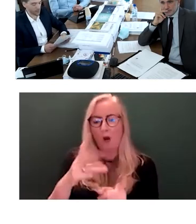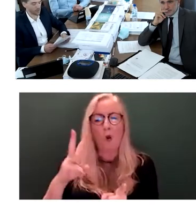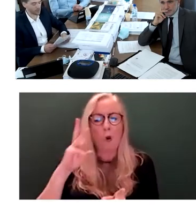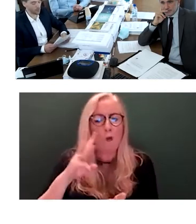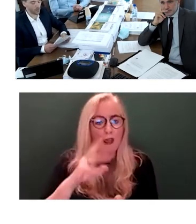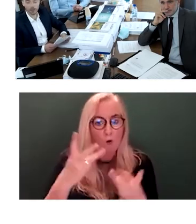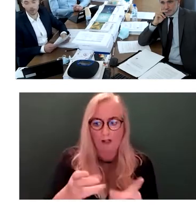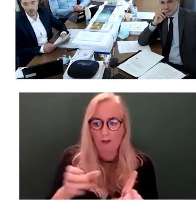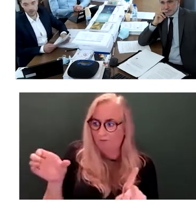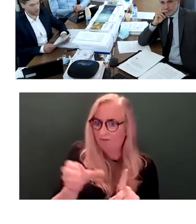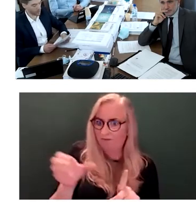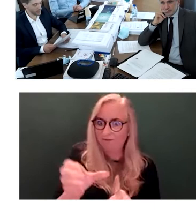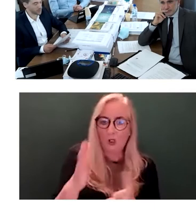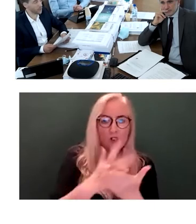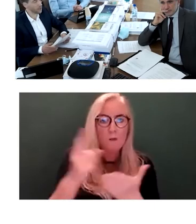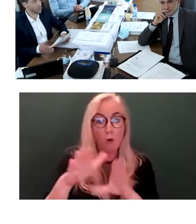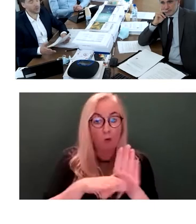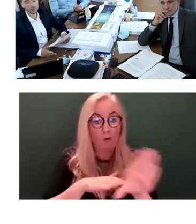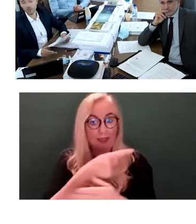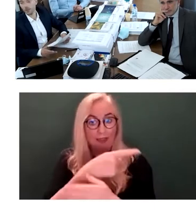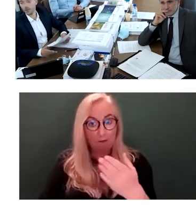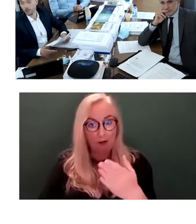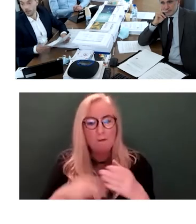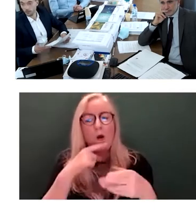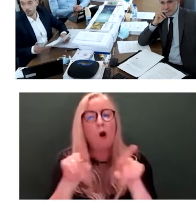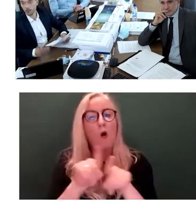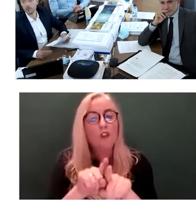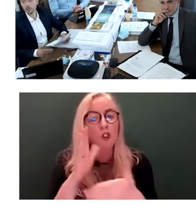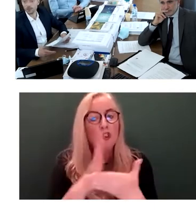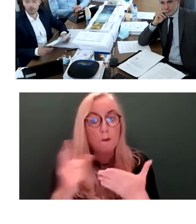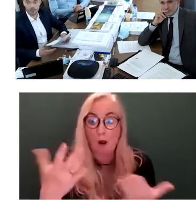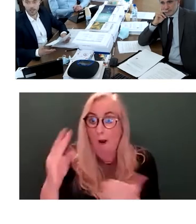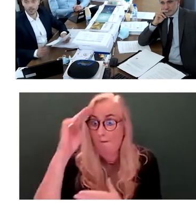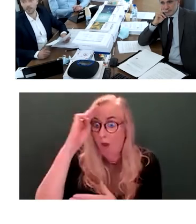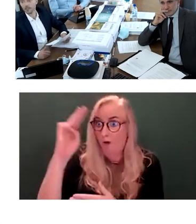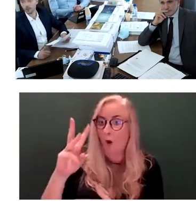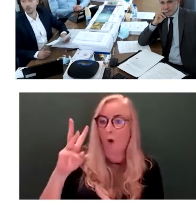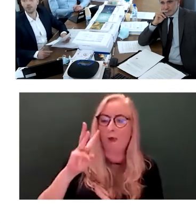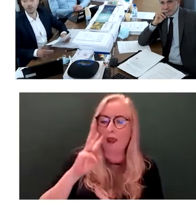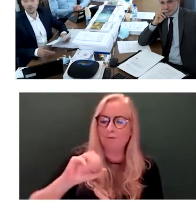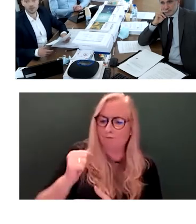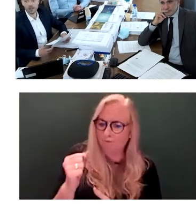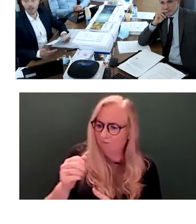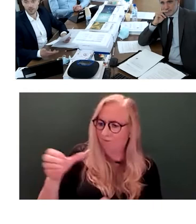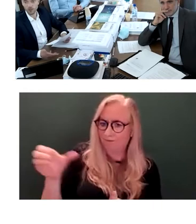recruit someone with disabilities, but also someone, an employer who's willing to retain someone who, for instance, has